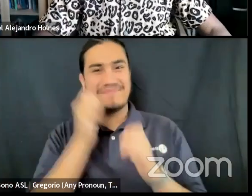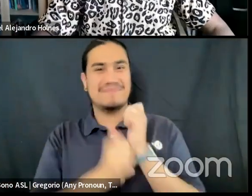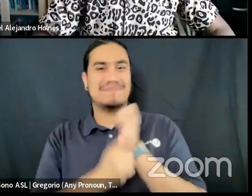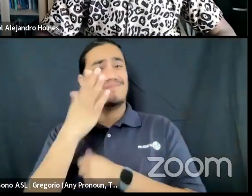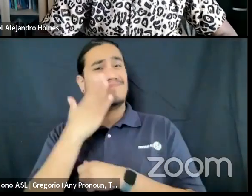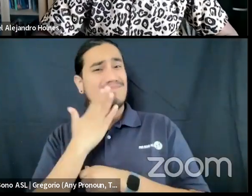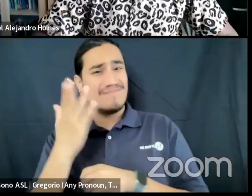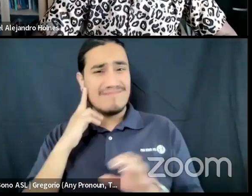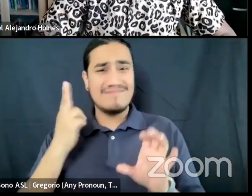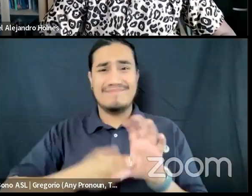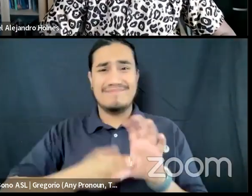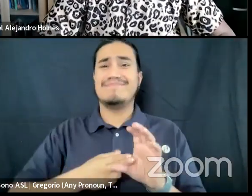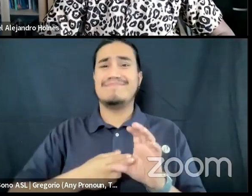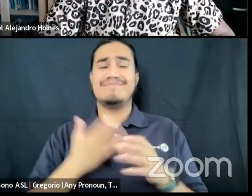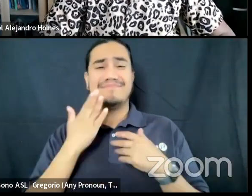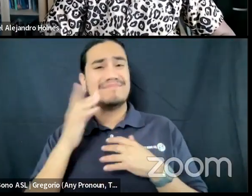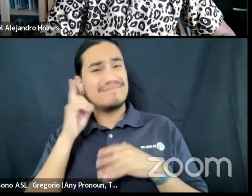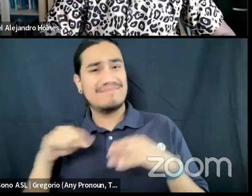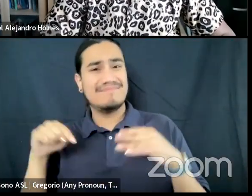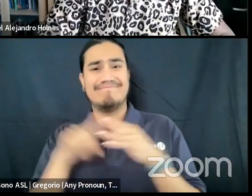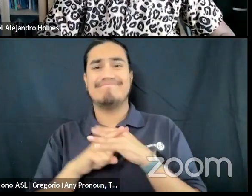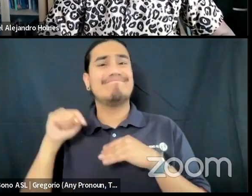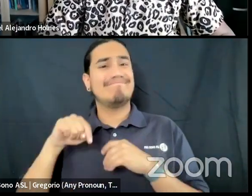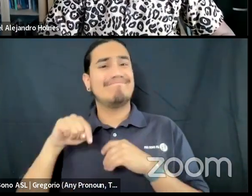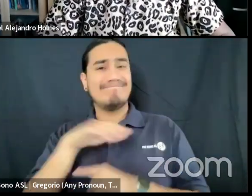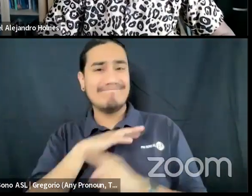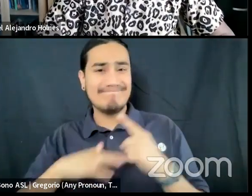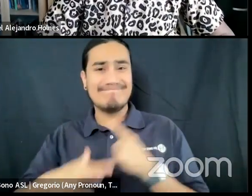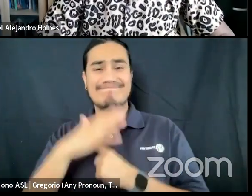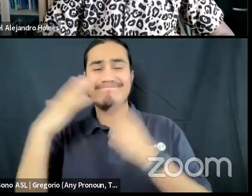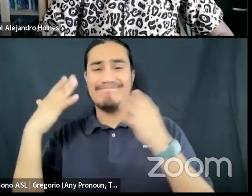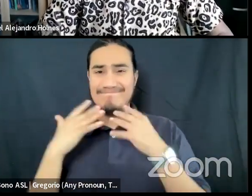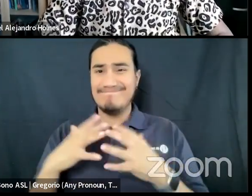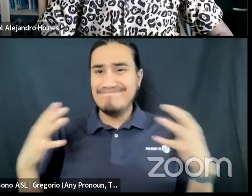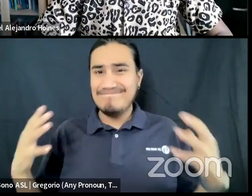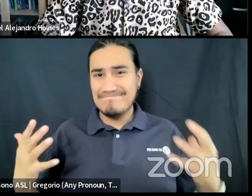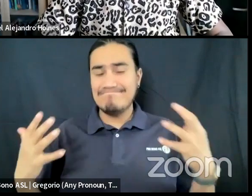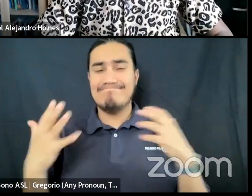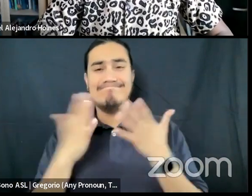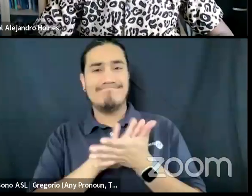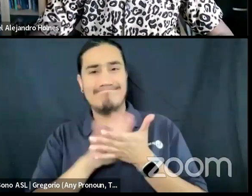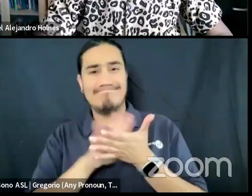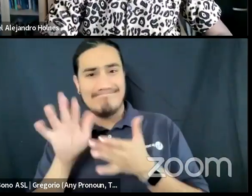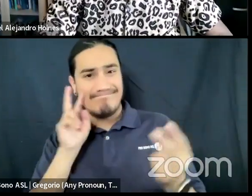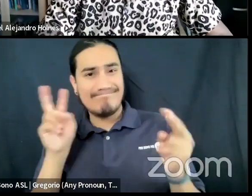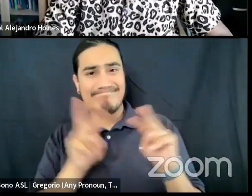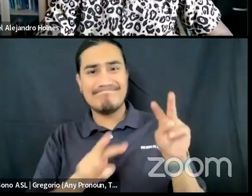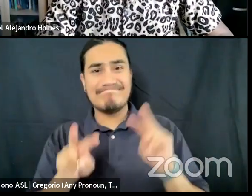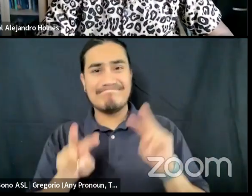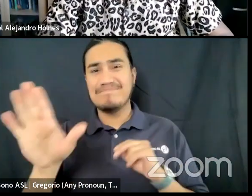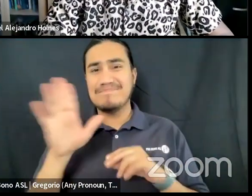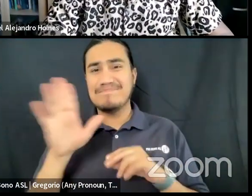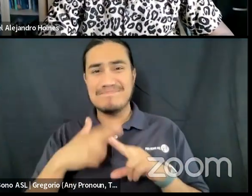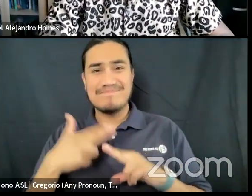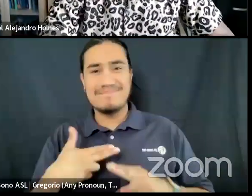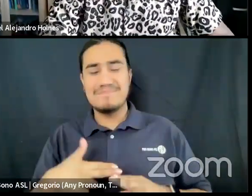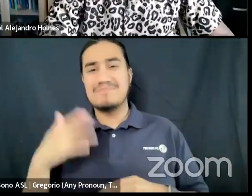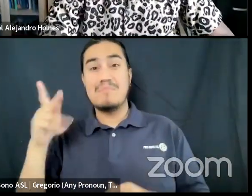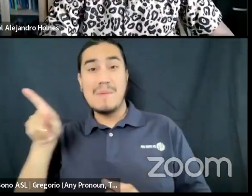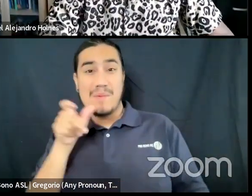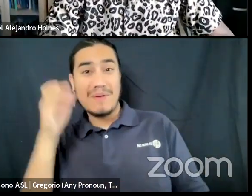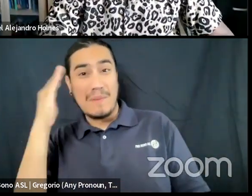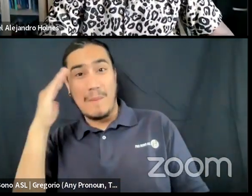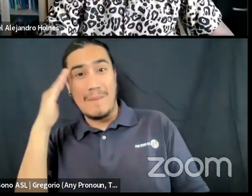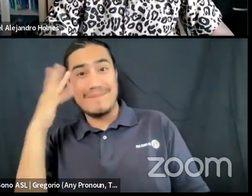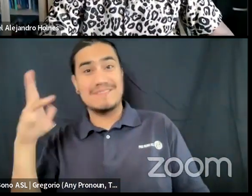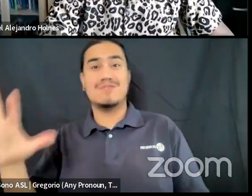joining. Thank you for coming into the space. Thank you so much. So nice to see people's names that I know. Hopefully more people